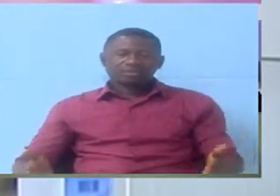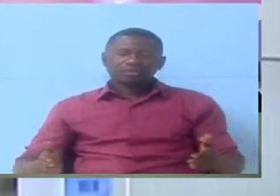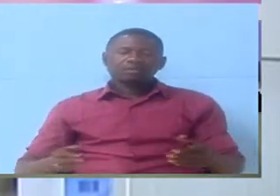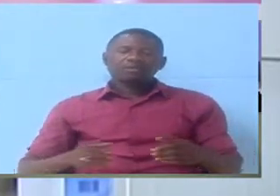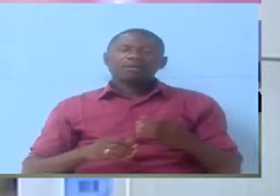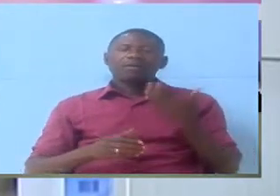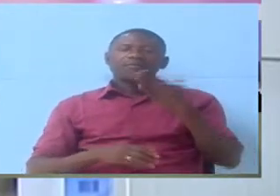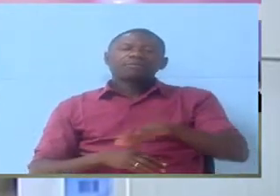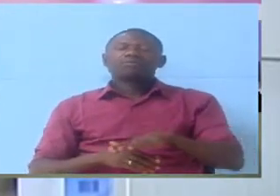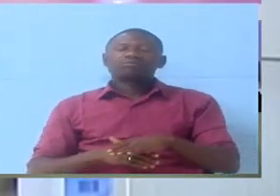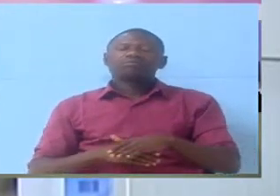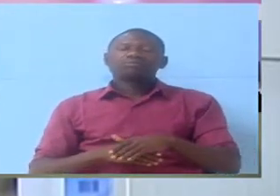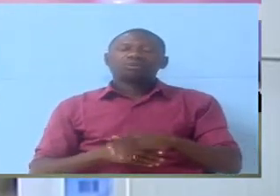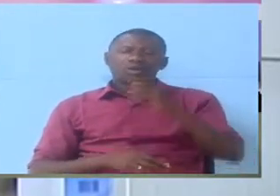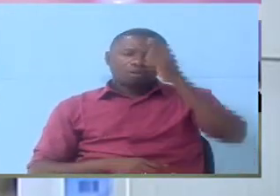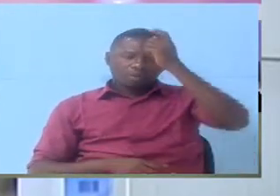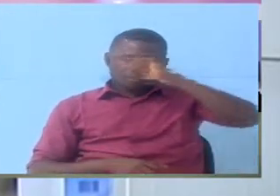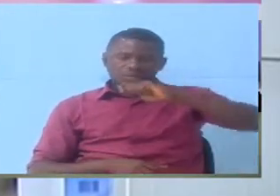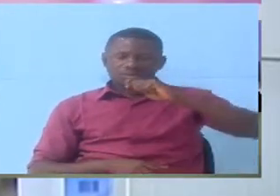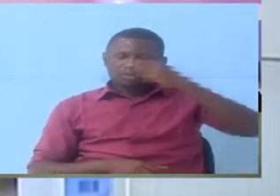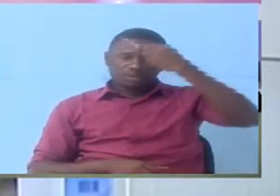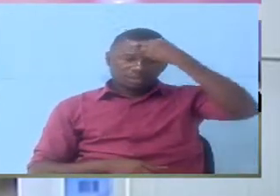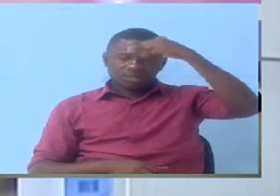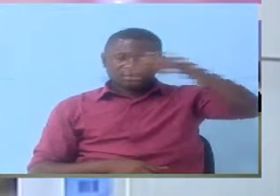police headquarters.